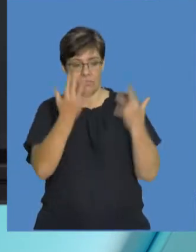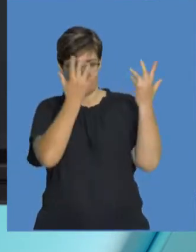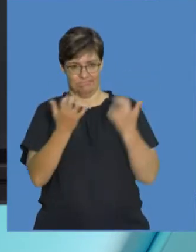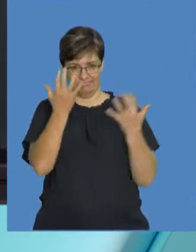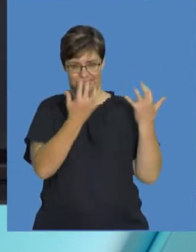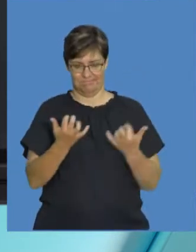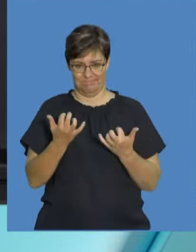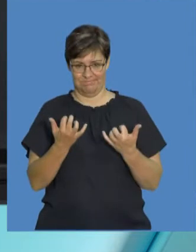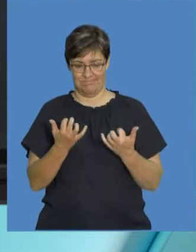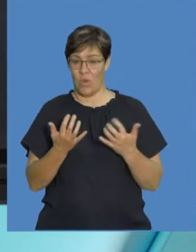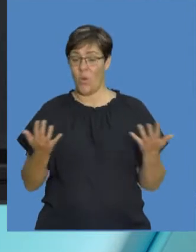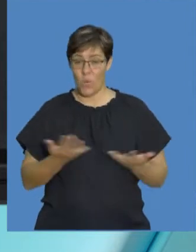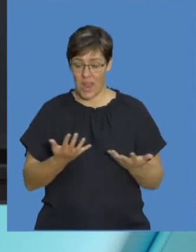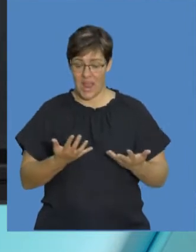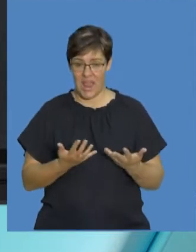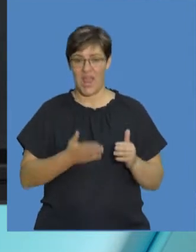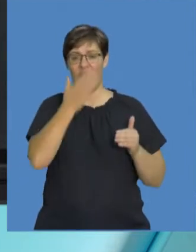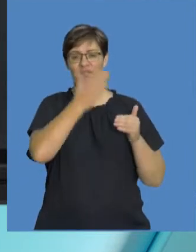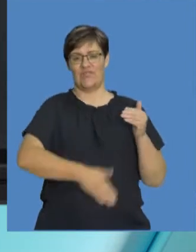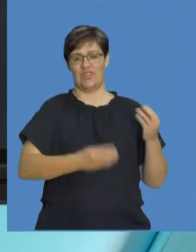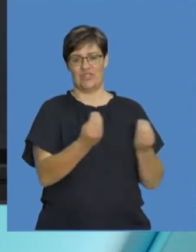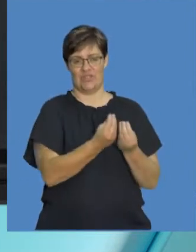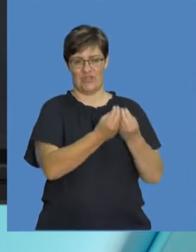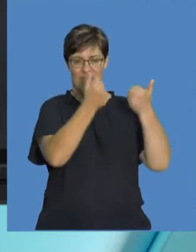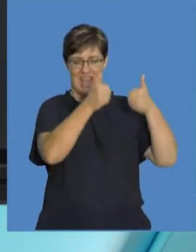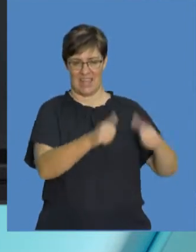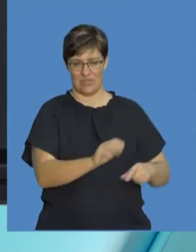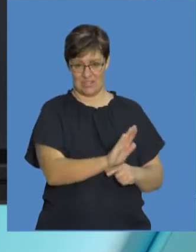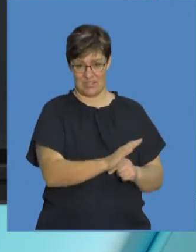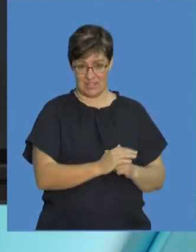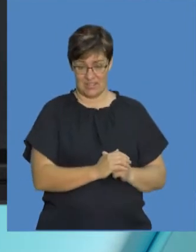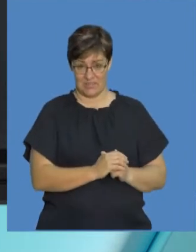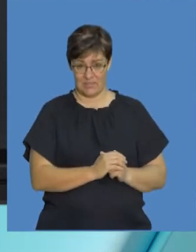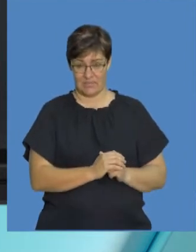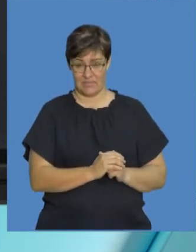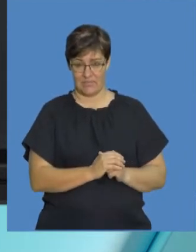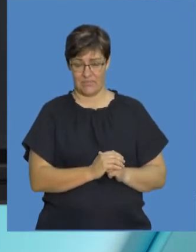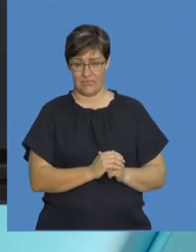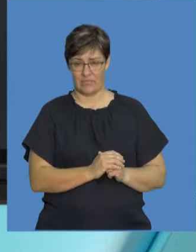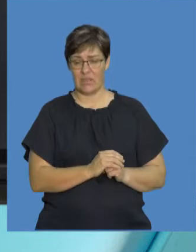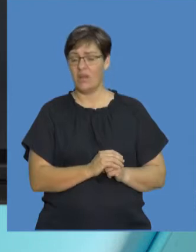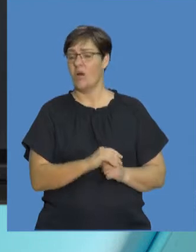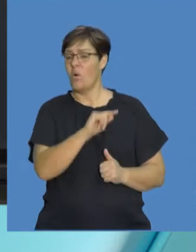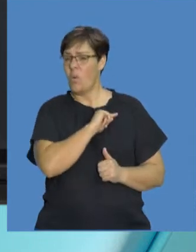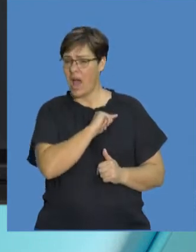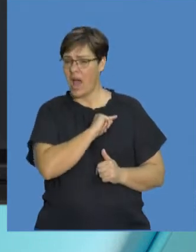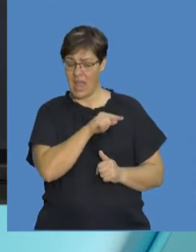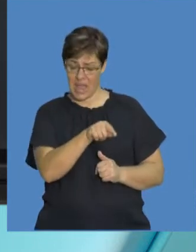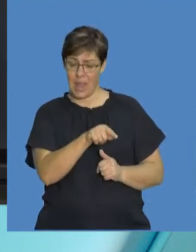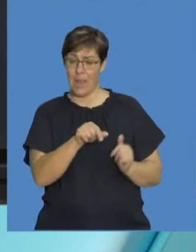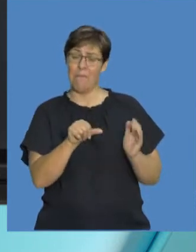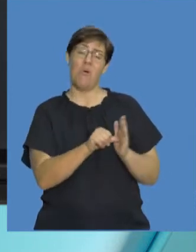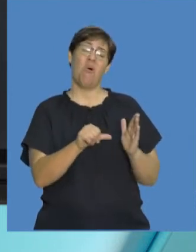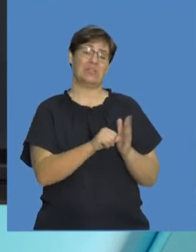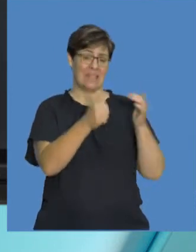it, or you will calculate it in your finished goods stock account. Because of the importance of